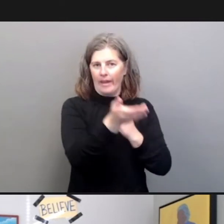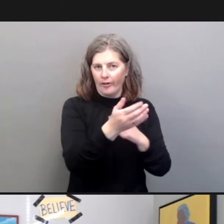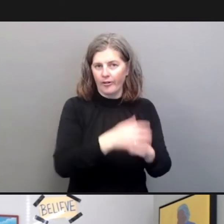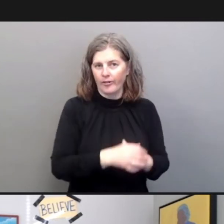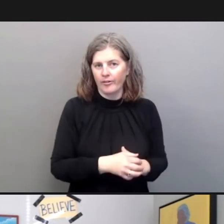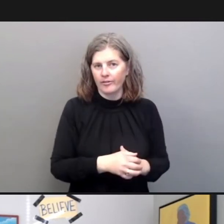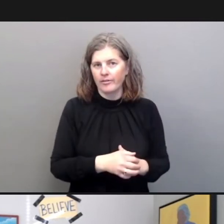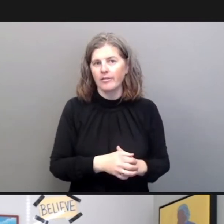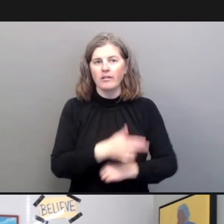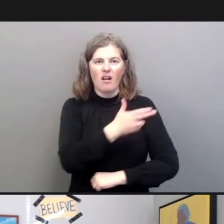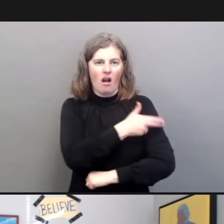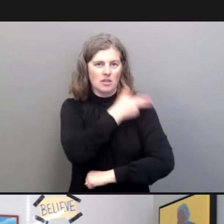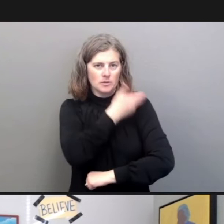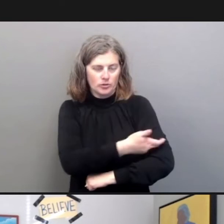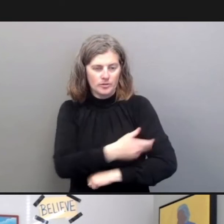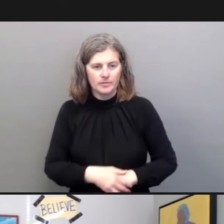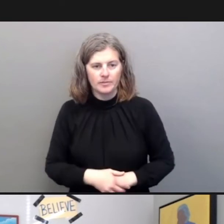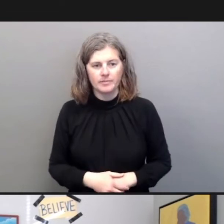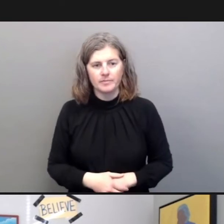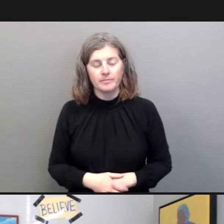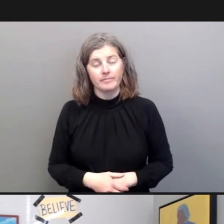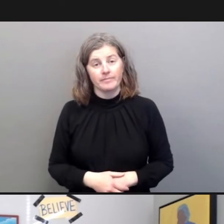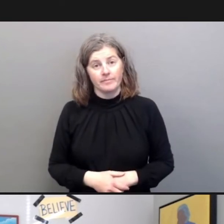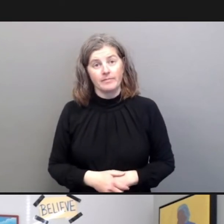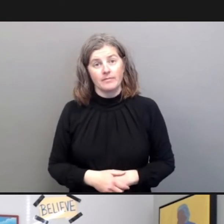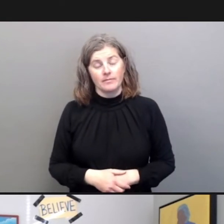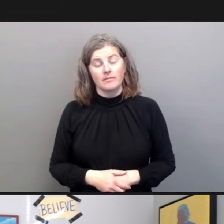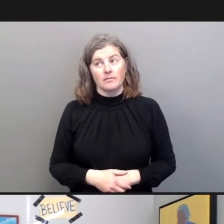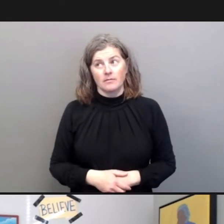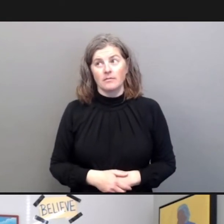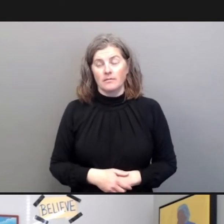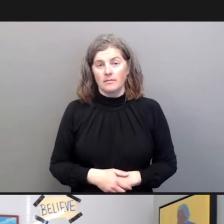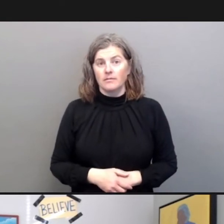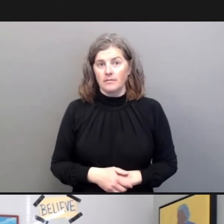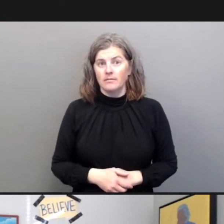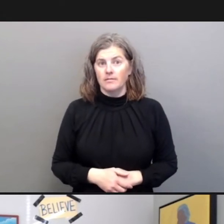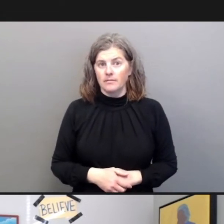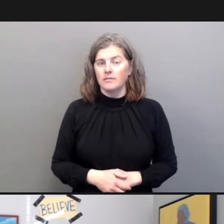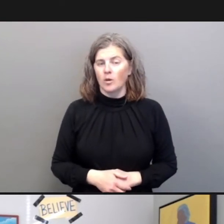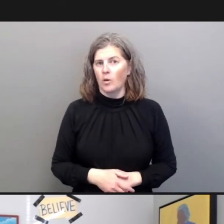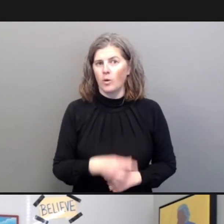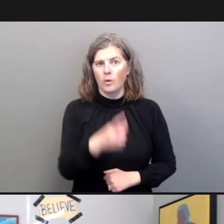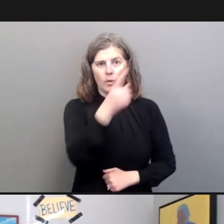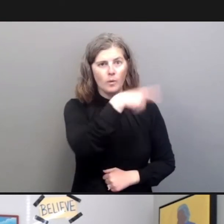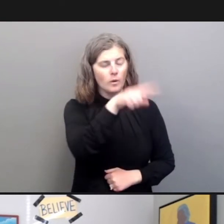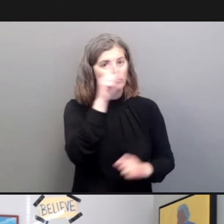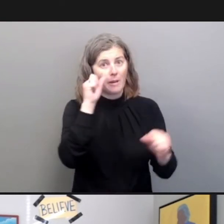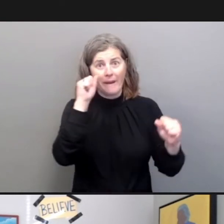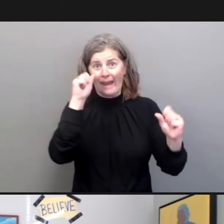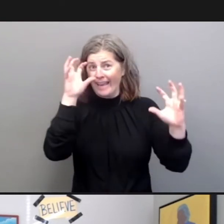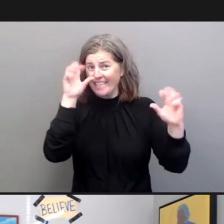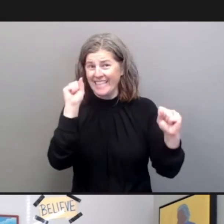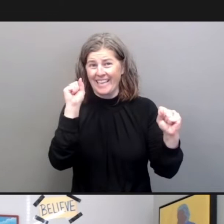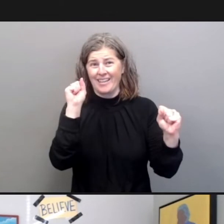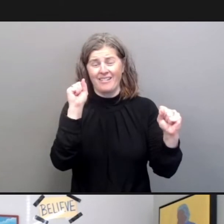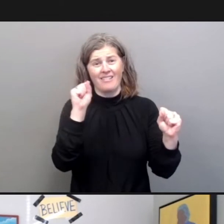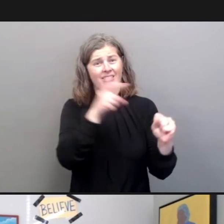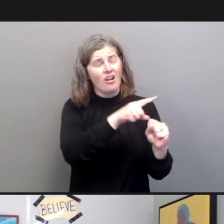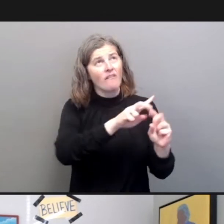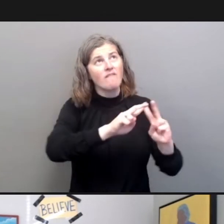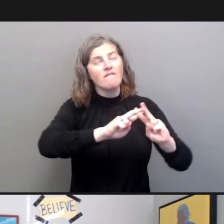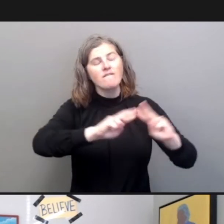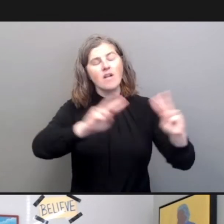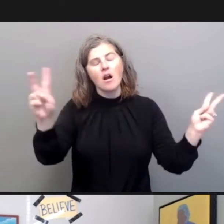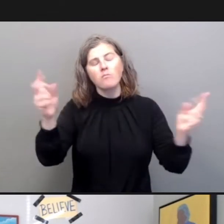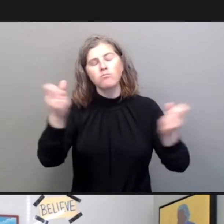the hospital, and I would just say that they are amazing, and they are really, really tired,